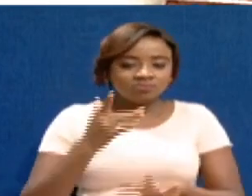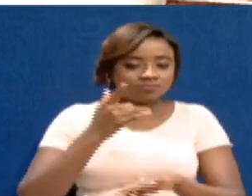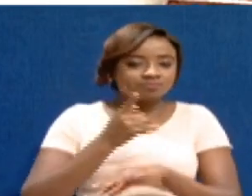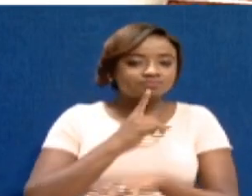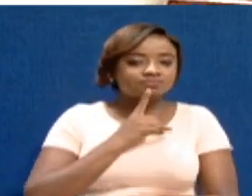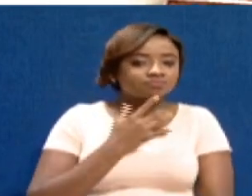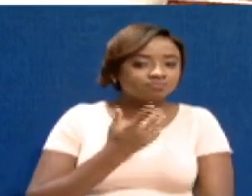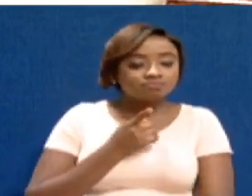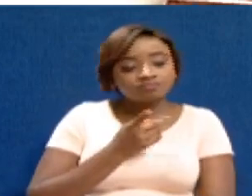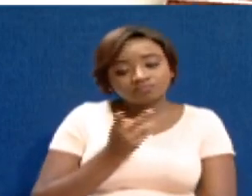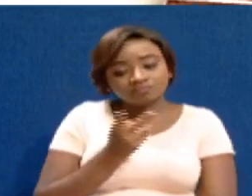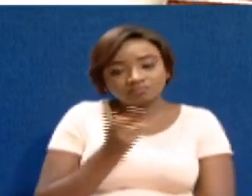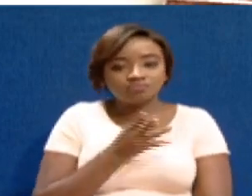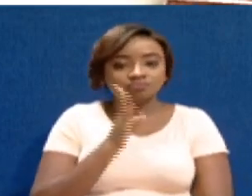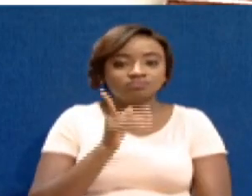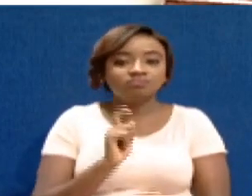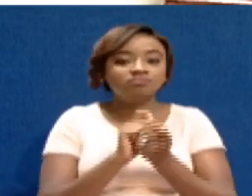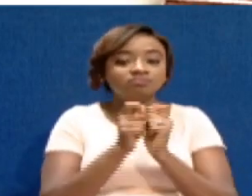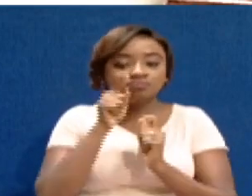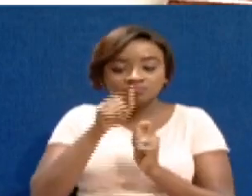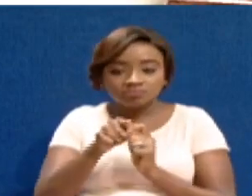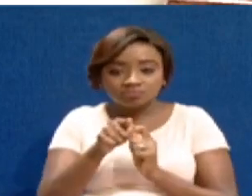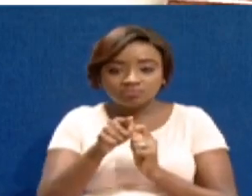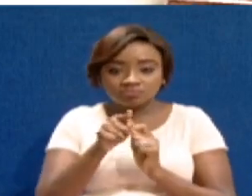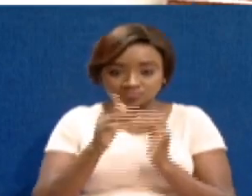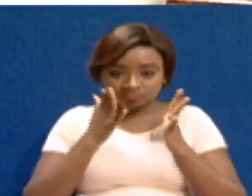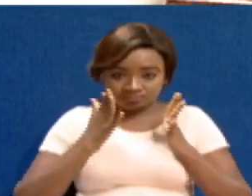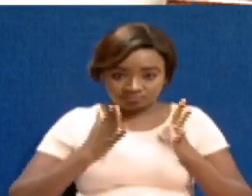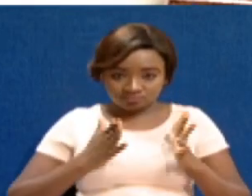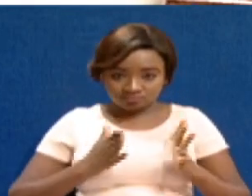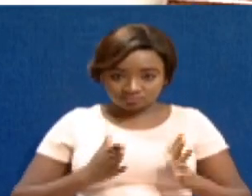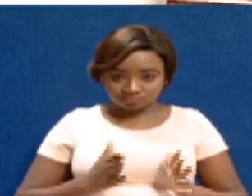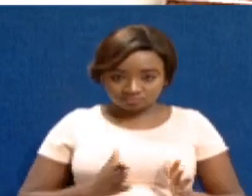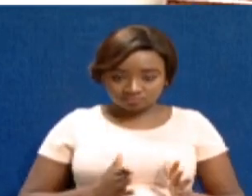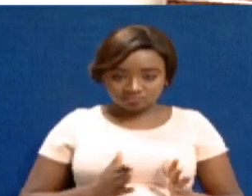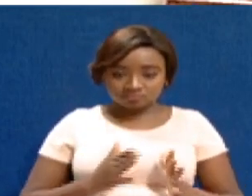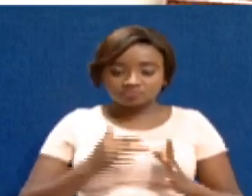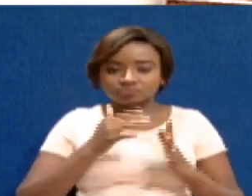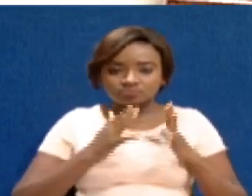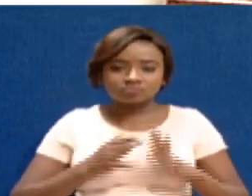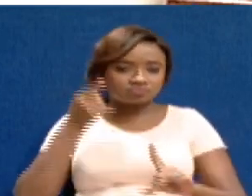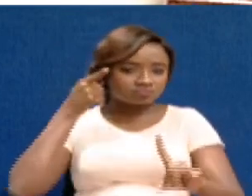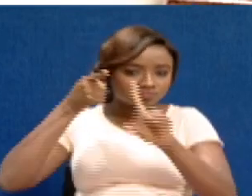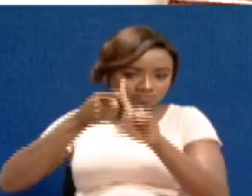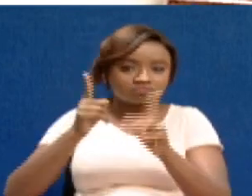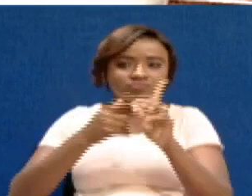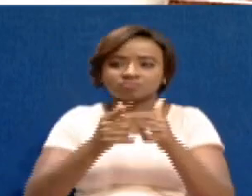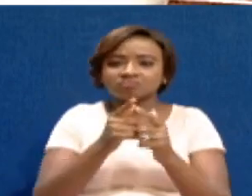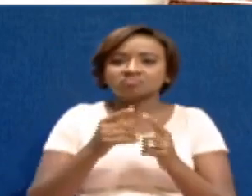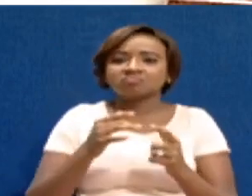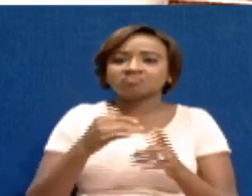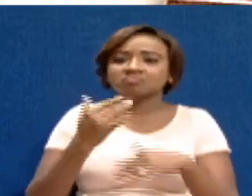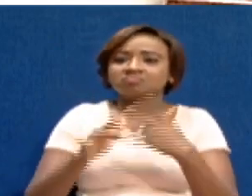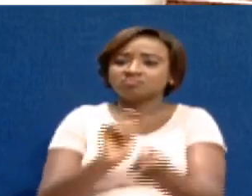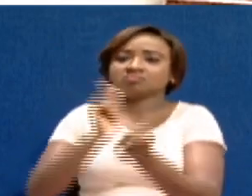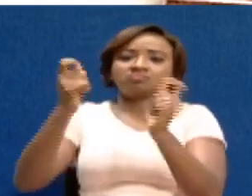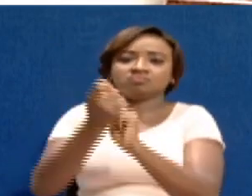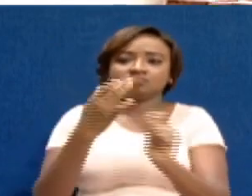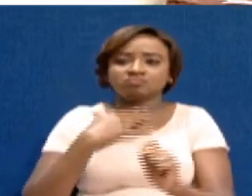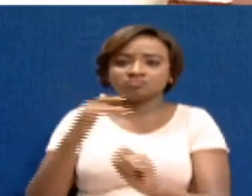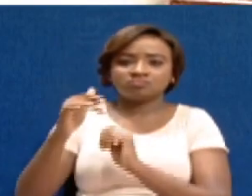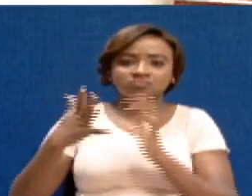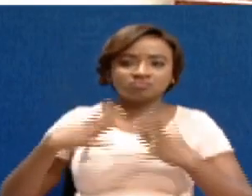No, we're not watermelons. And let's first, just so that I pick up from where Jennifer left. If you remember